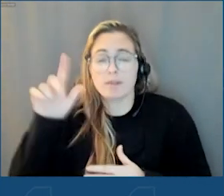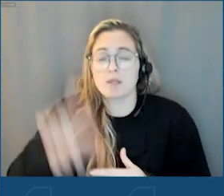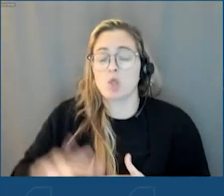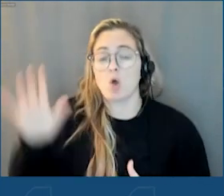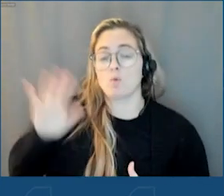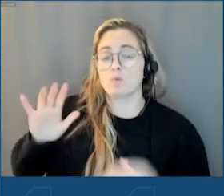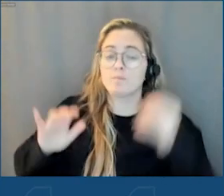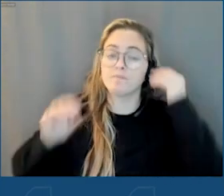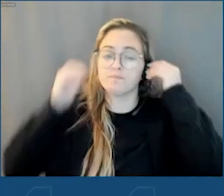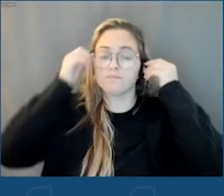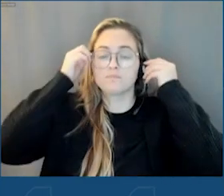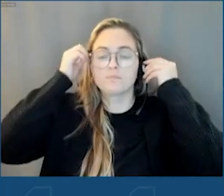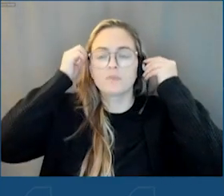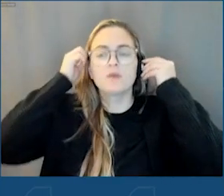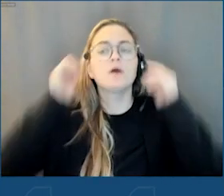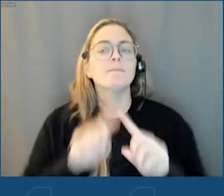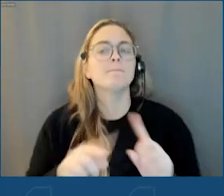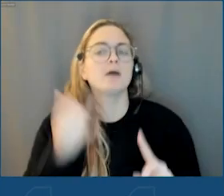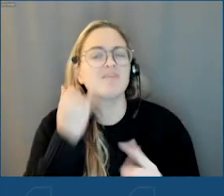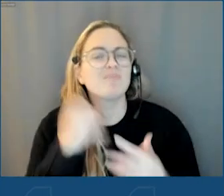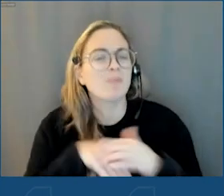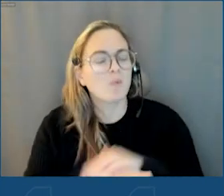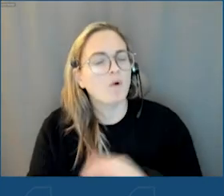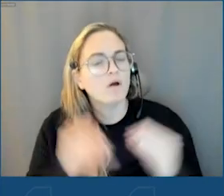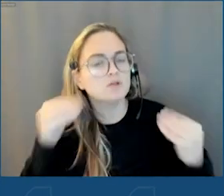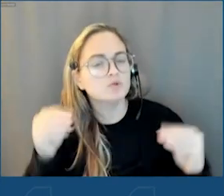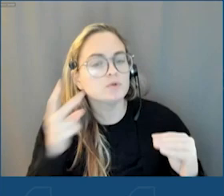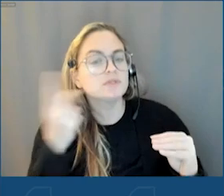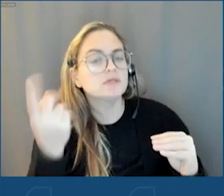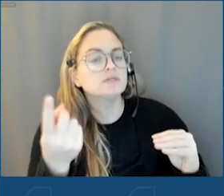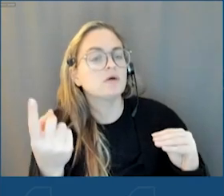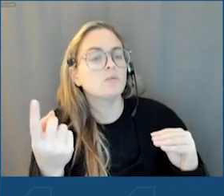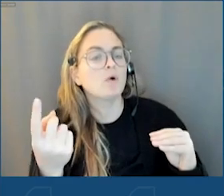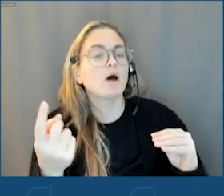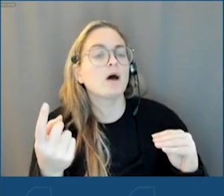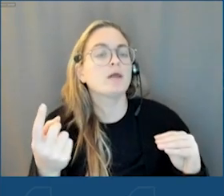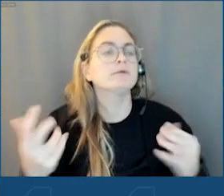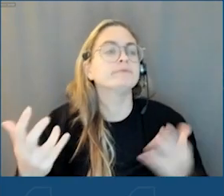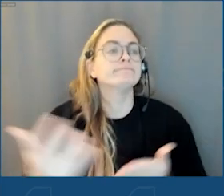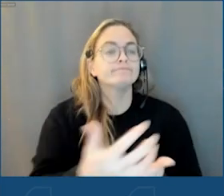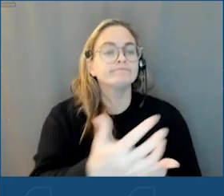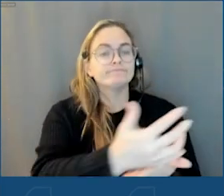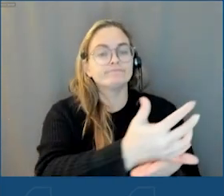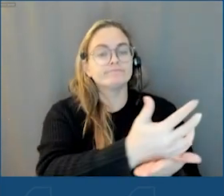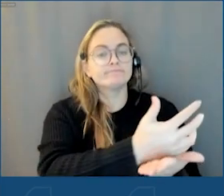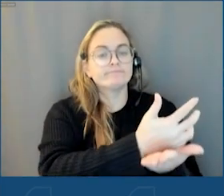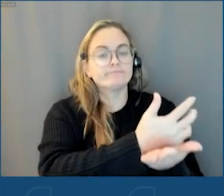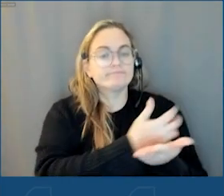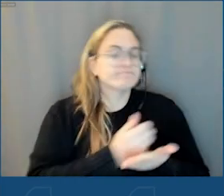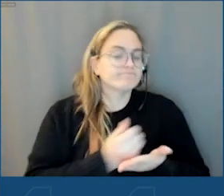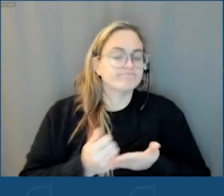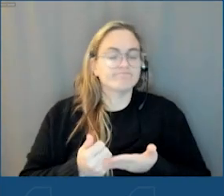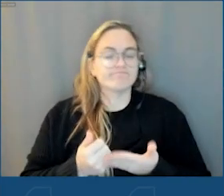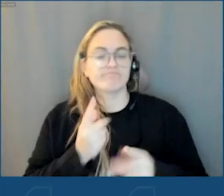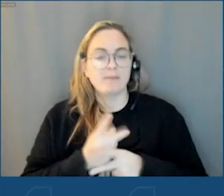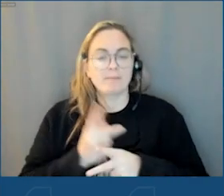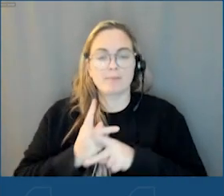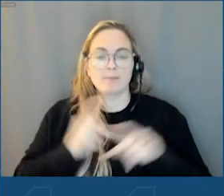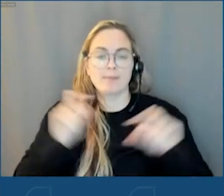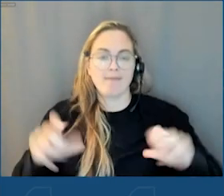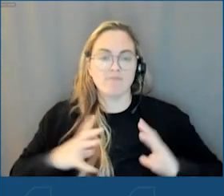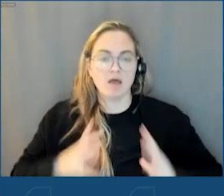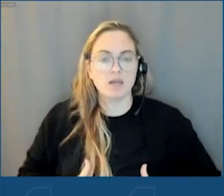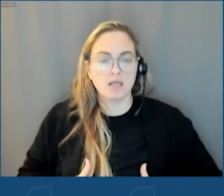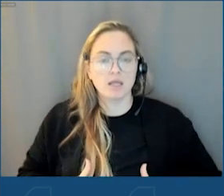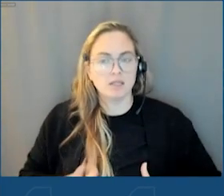good. But if people walk into a store and they see someone sweeping the shelves with feeling like they can get away with it, they need to know we've